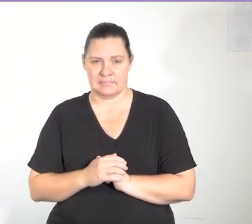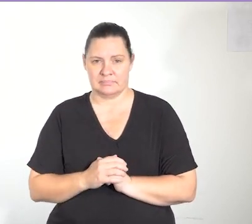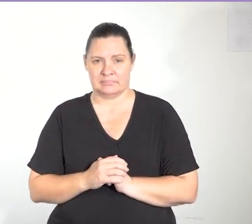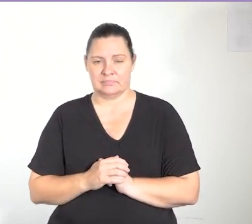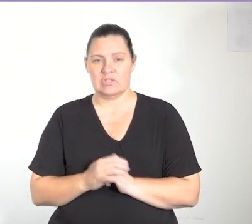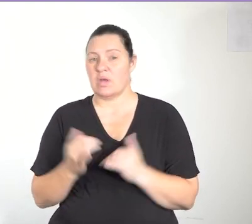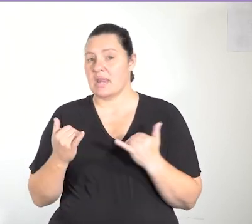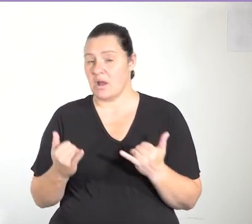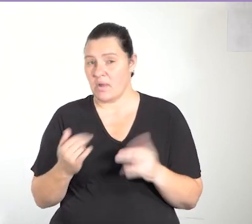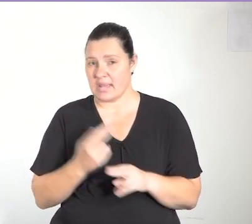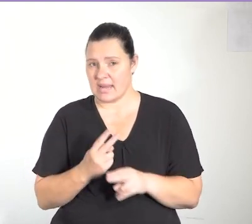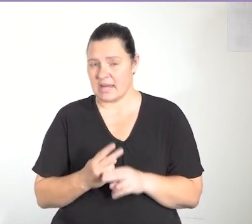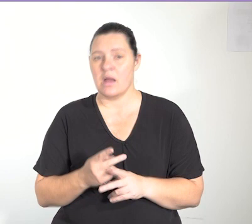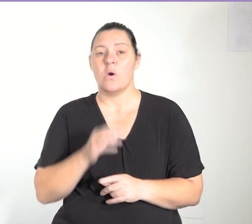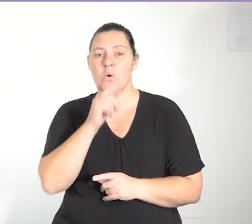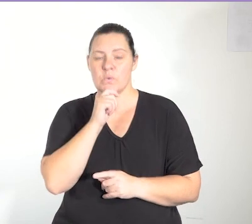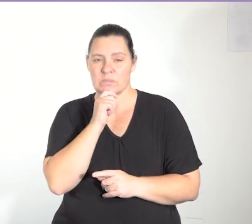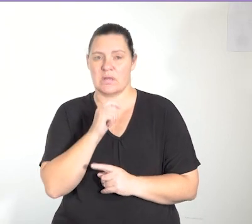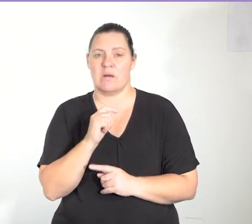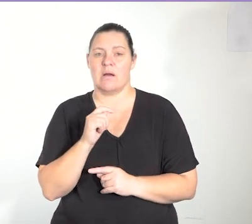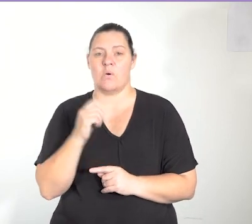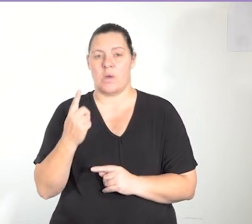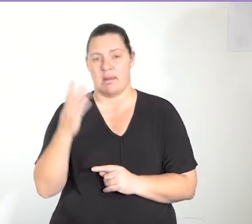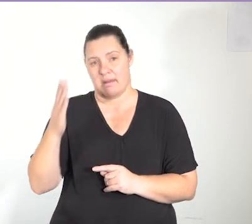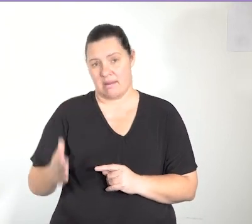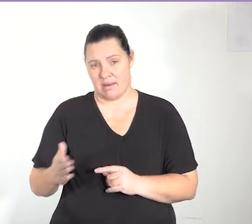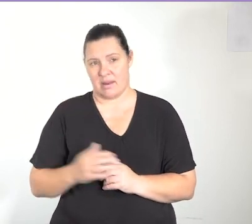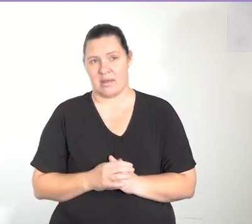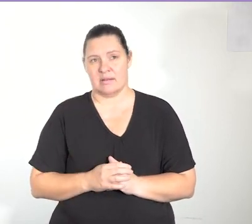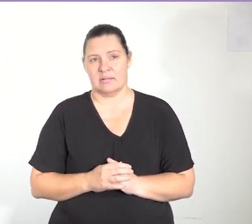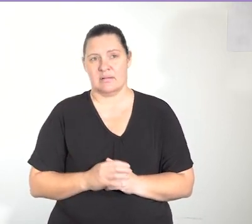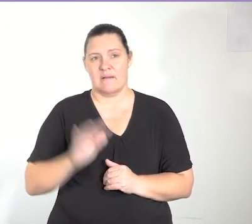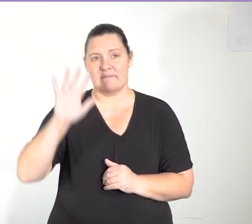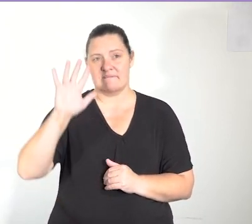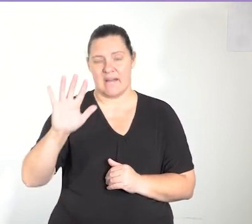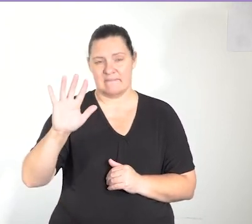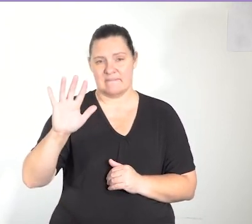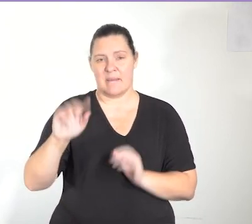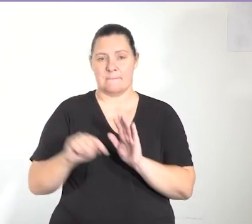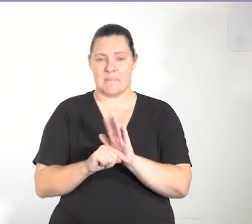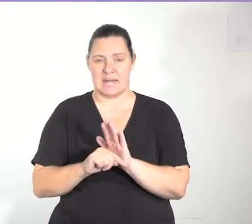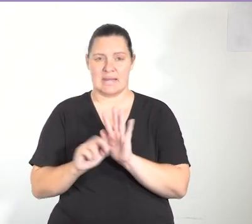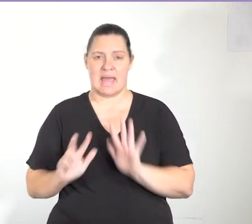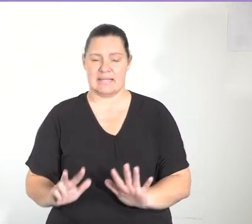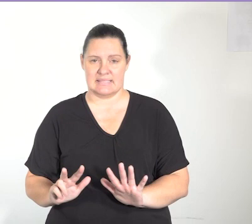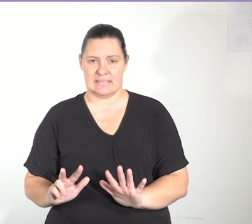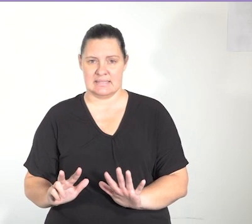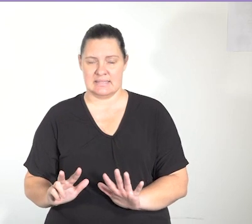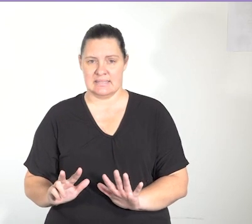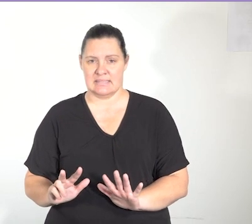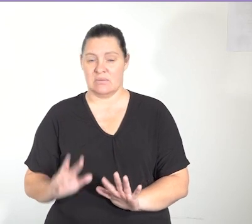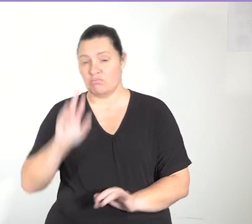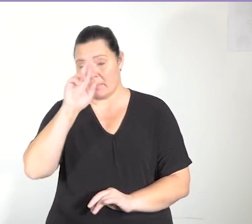12,138. So again, we do start with the ones. So now we have the 5 ones minus 8